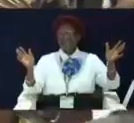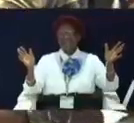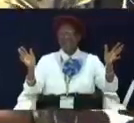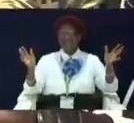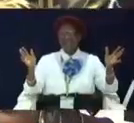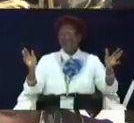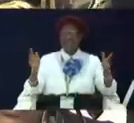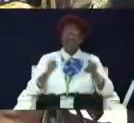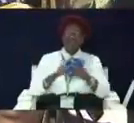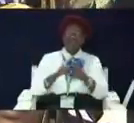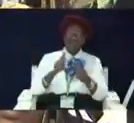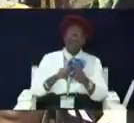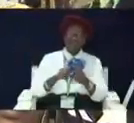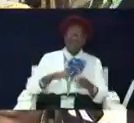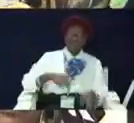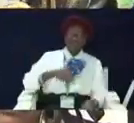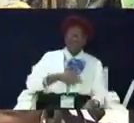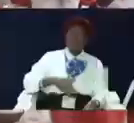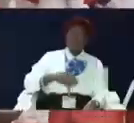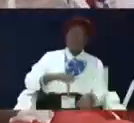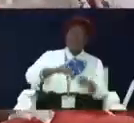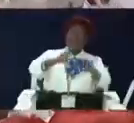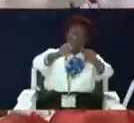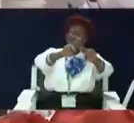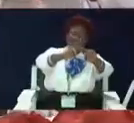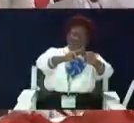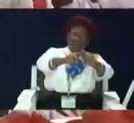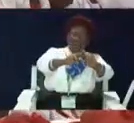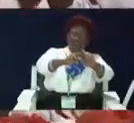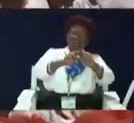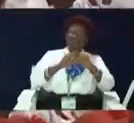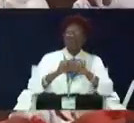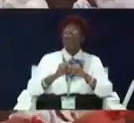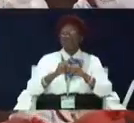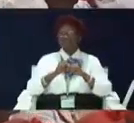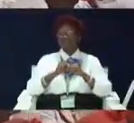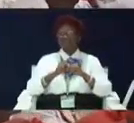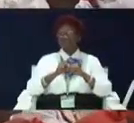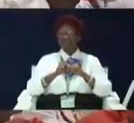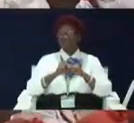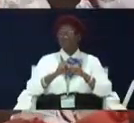Hallelujah. And then you may please be seated. Leyin na jowo ja joko.